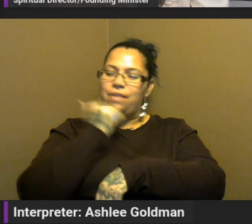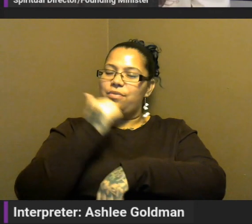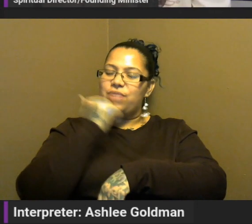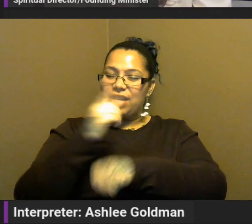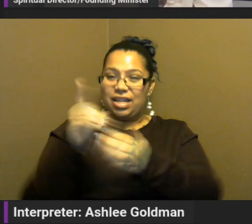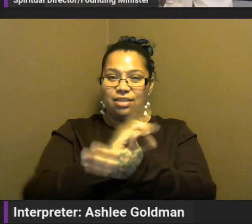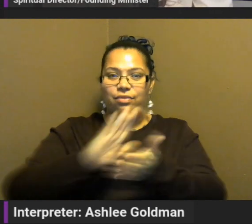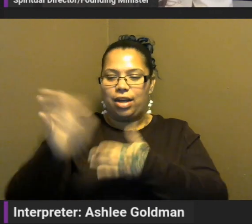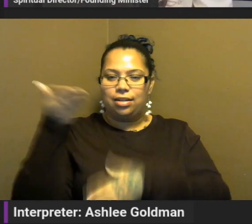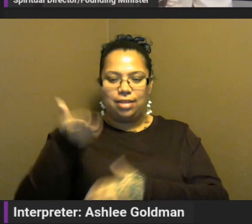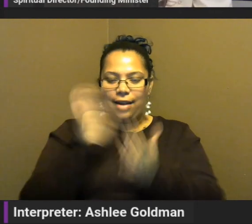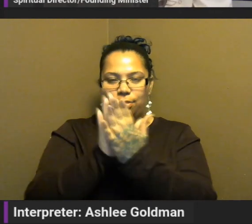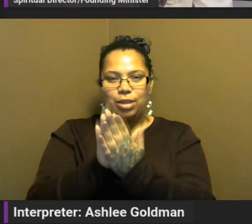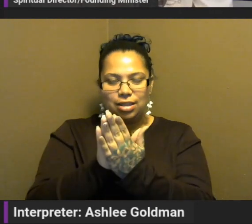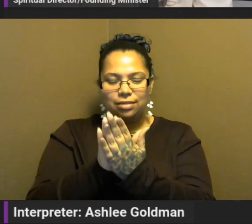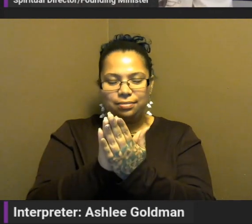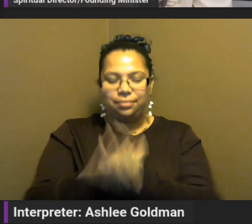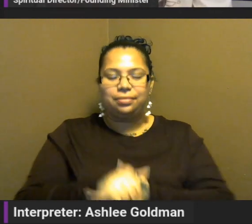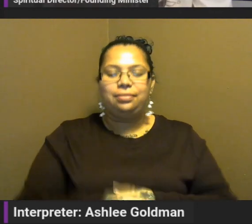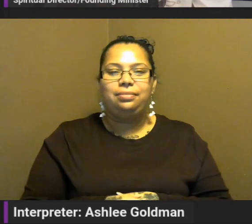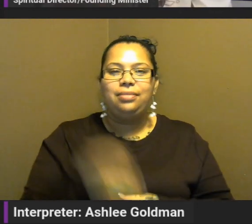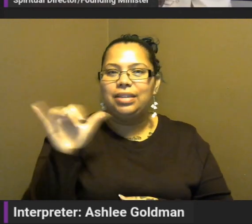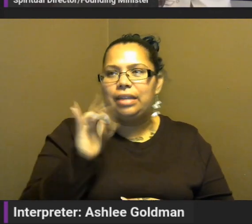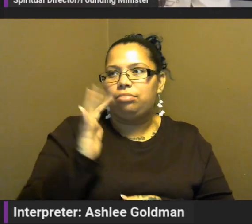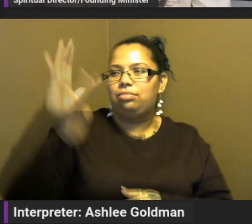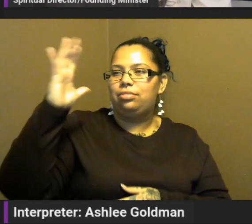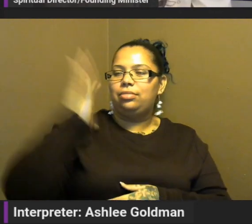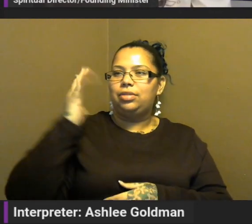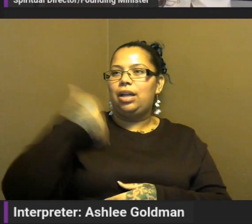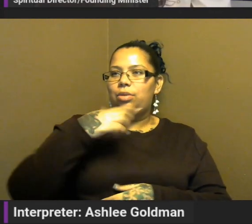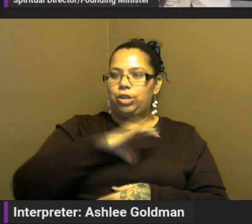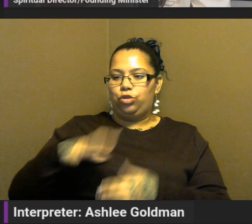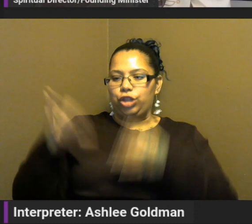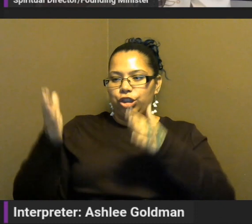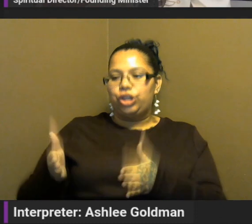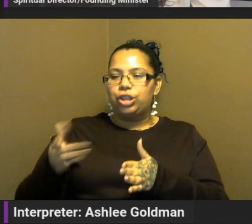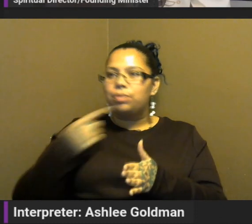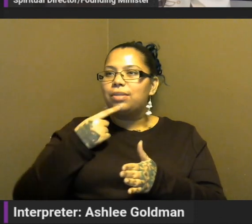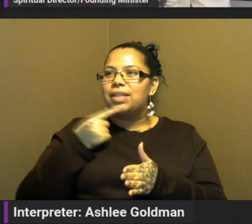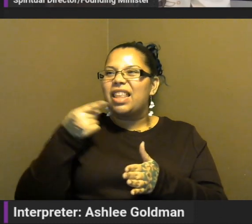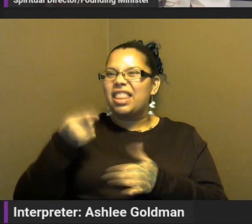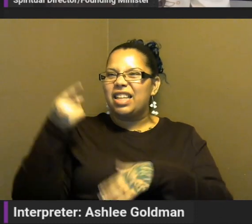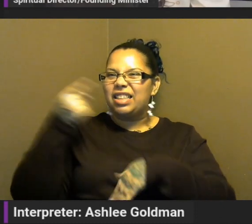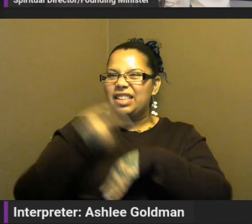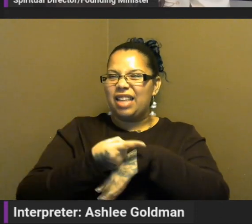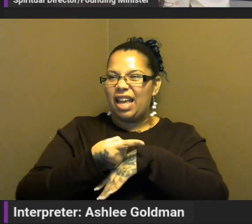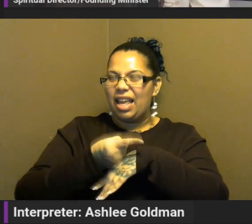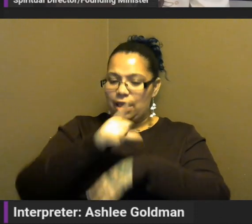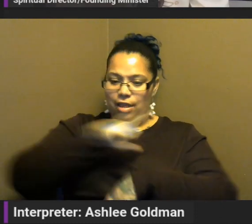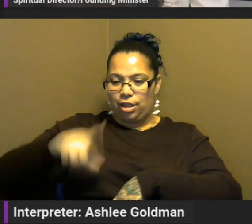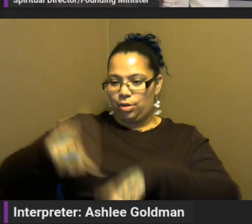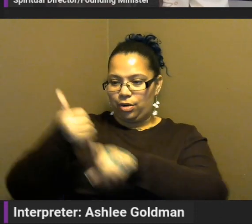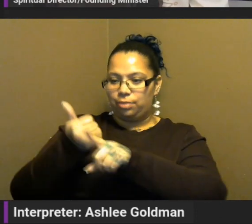In the same way that when I was a Christian, we would say, "This is the day that the Lord has made. I will rejoice and